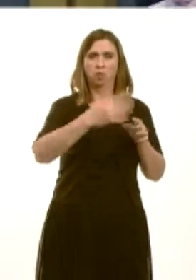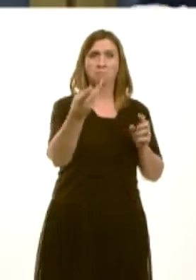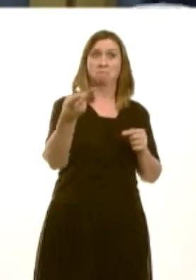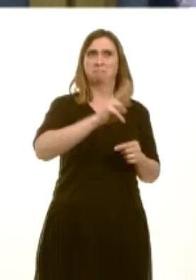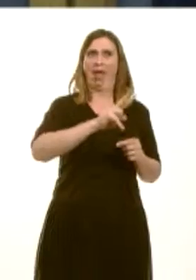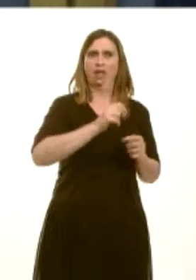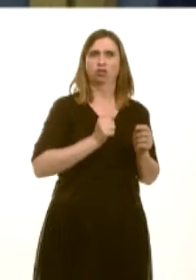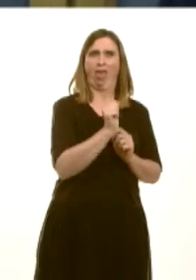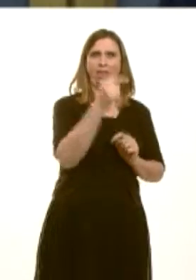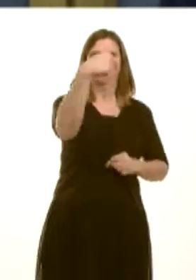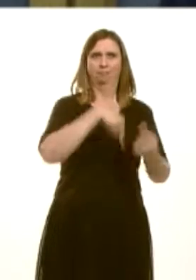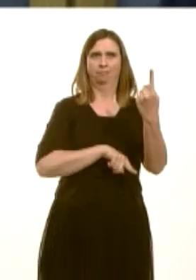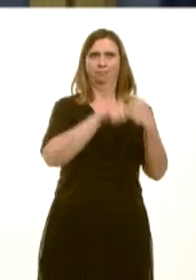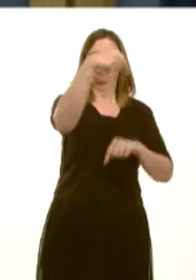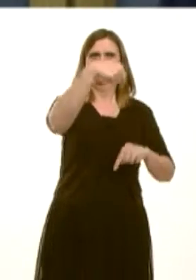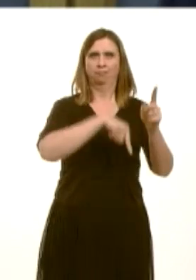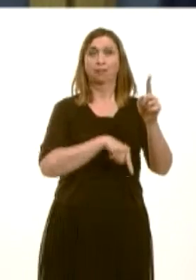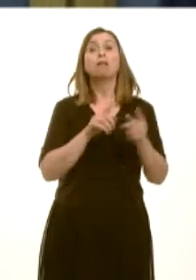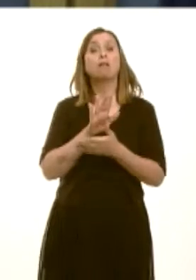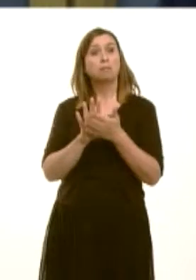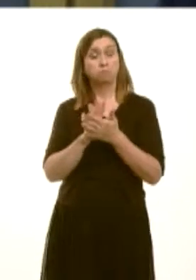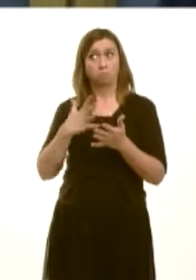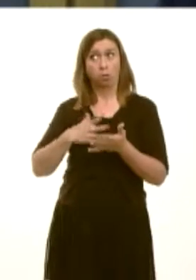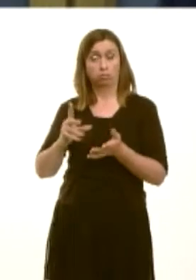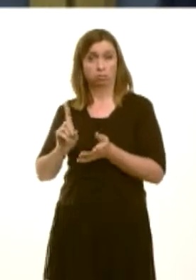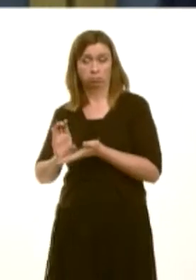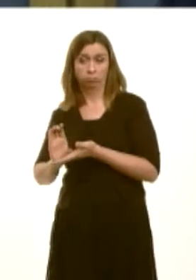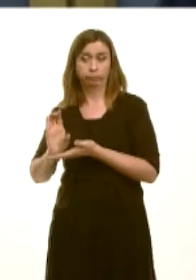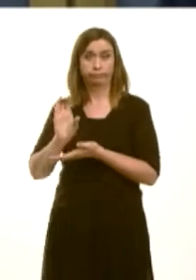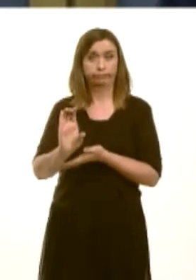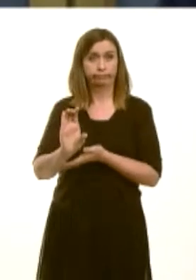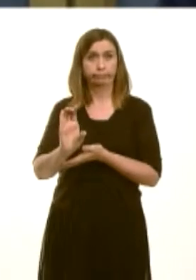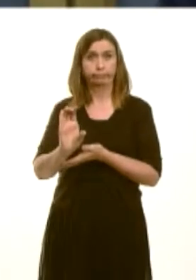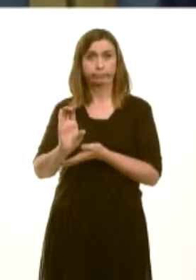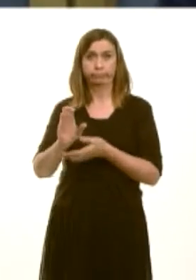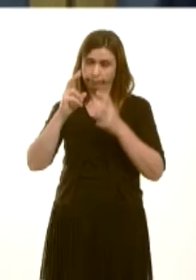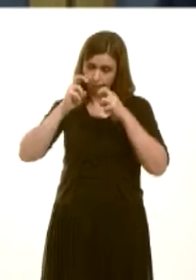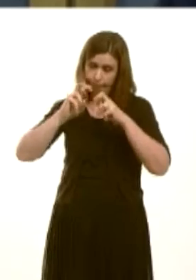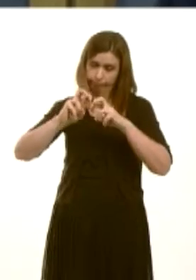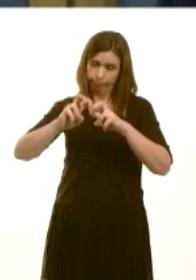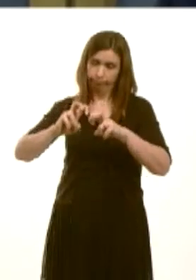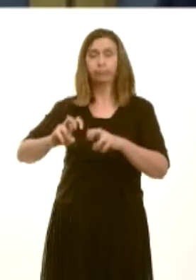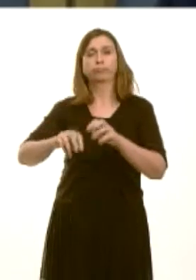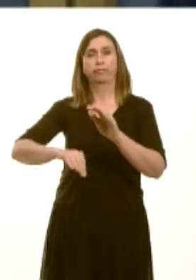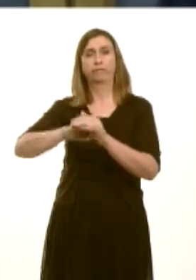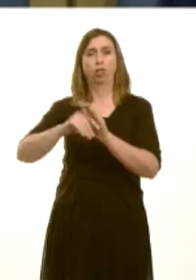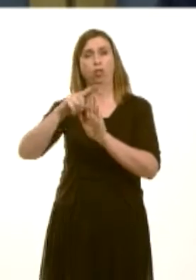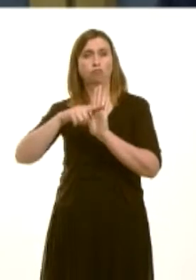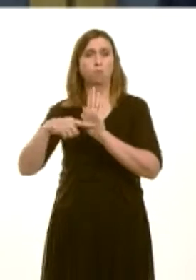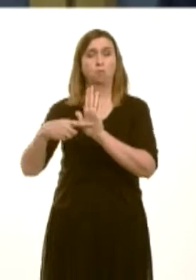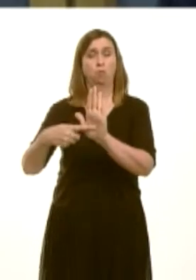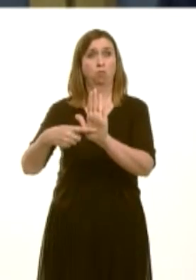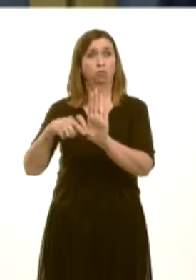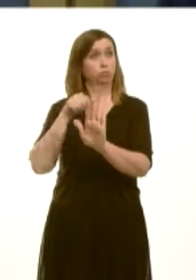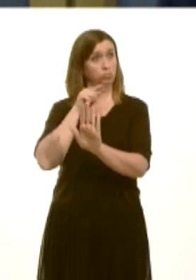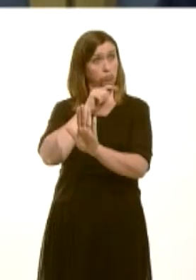this proposal and to achieve this proposal is to commission a piece of work, a full report on the possibilities here. Will you look